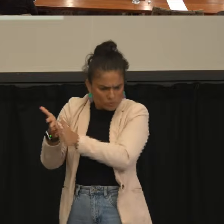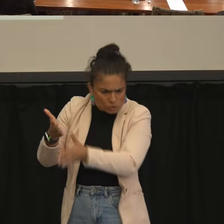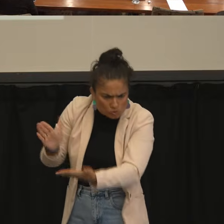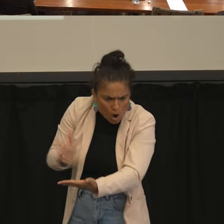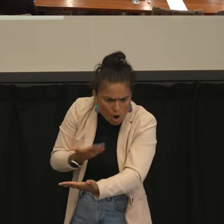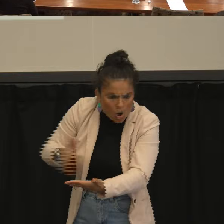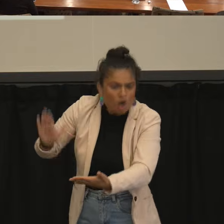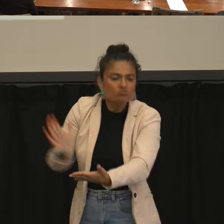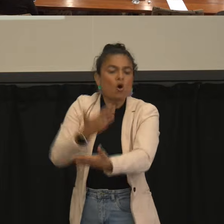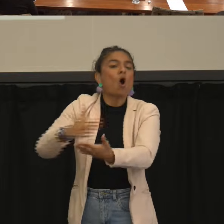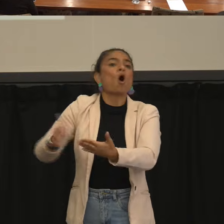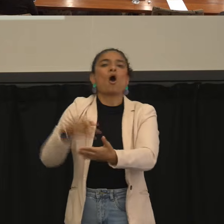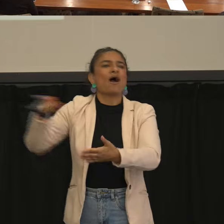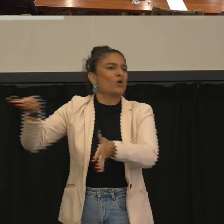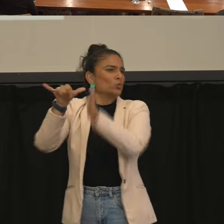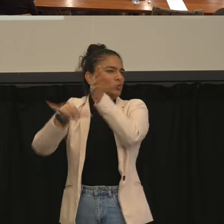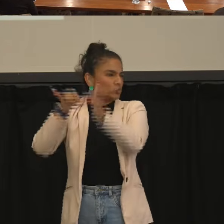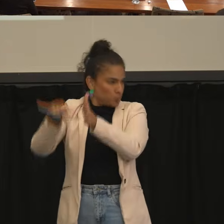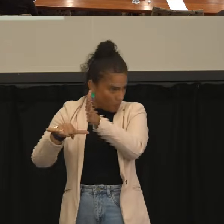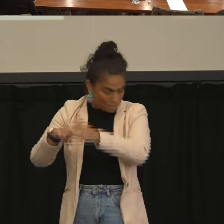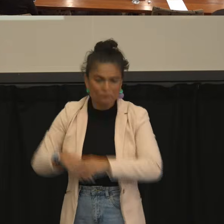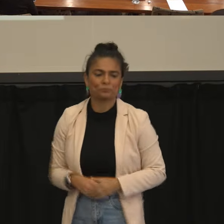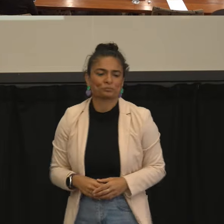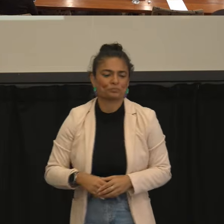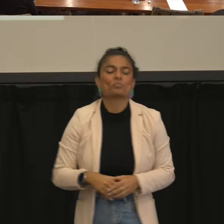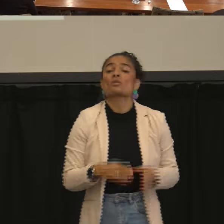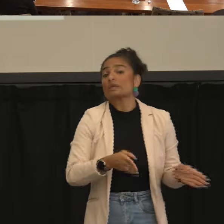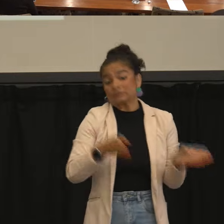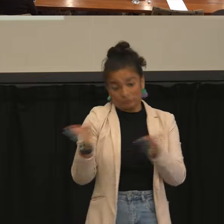how to sign specific words, and